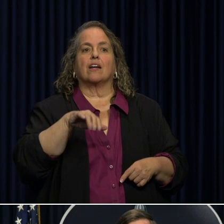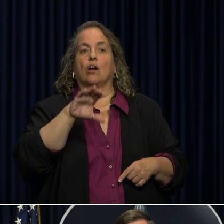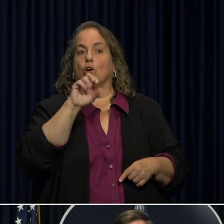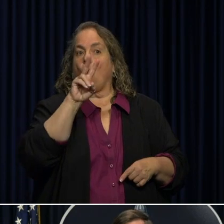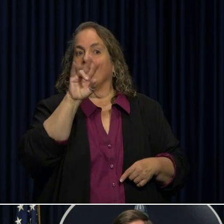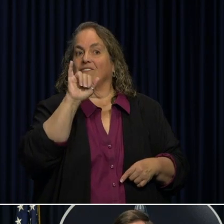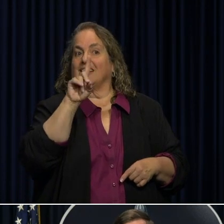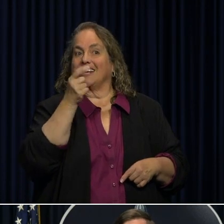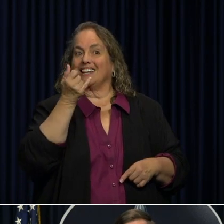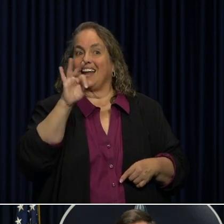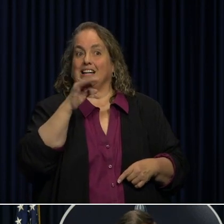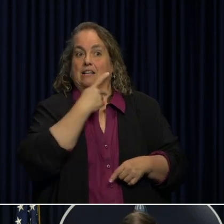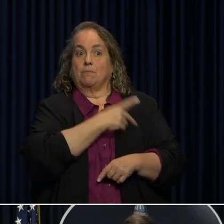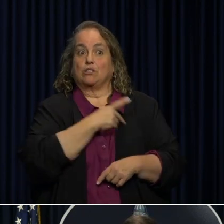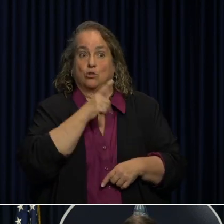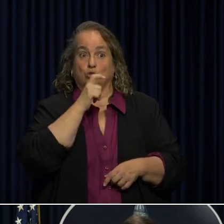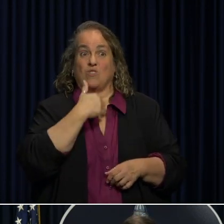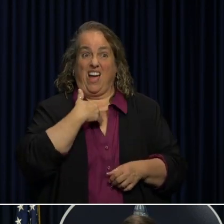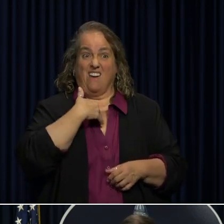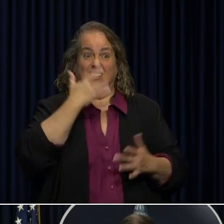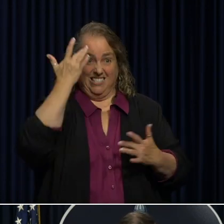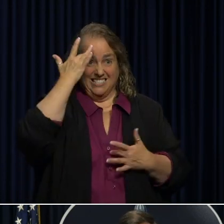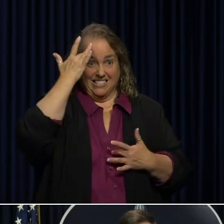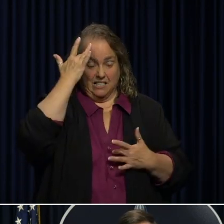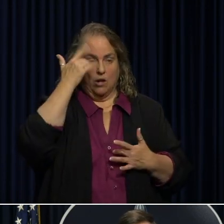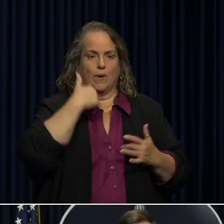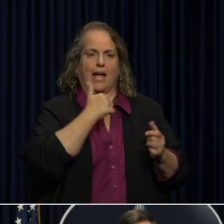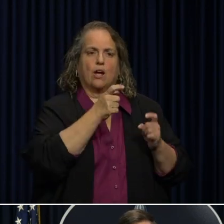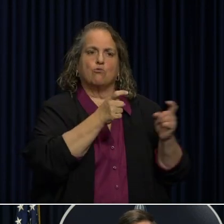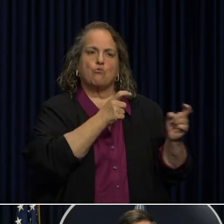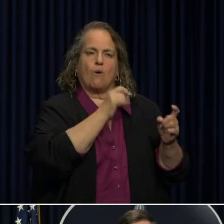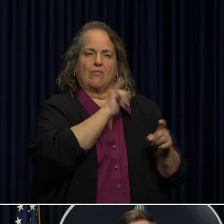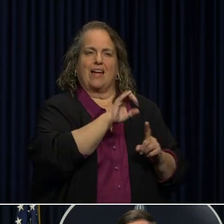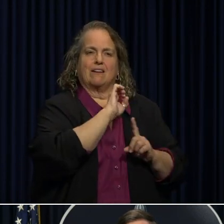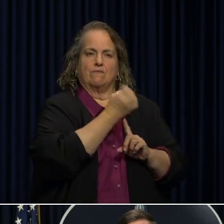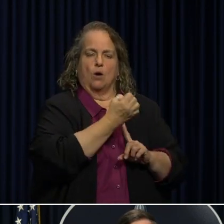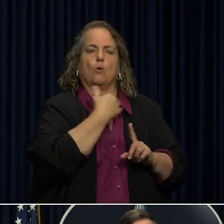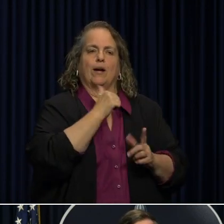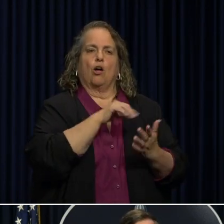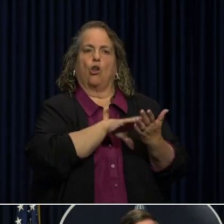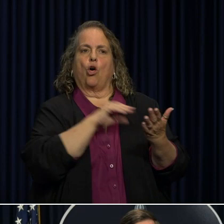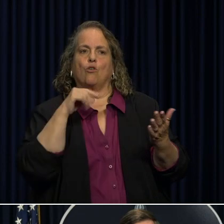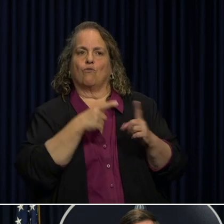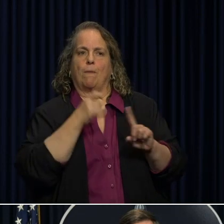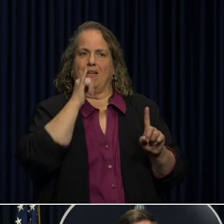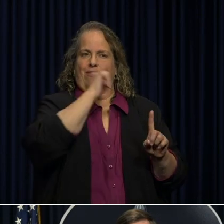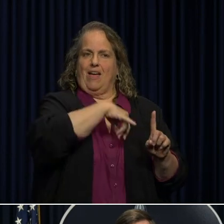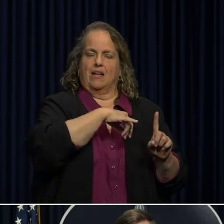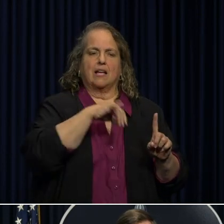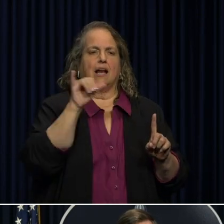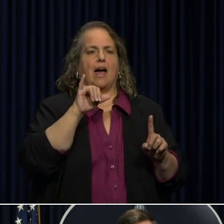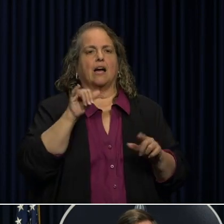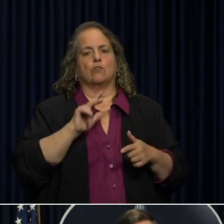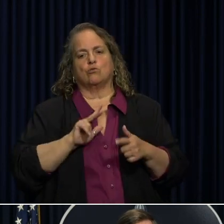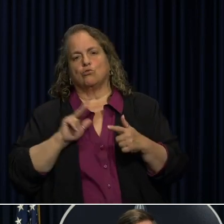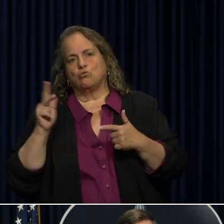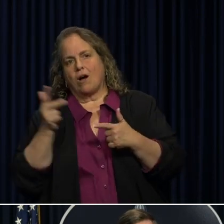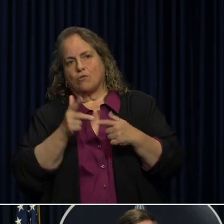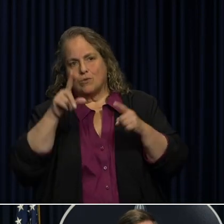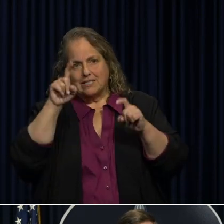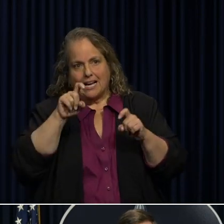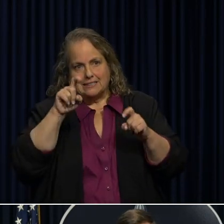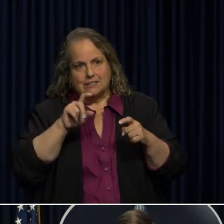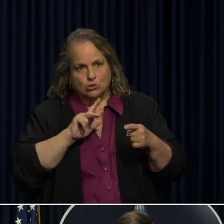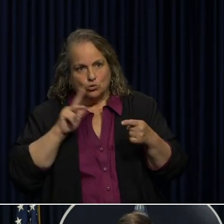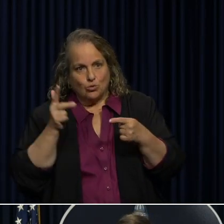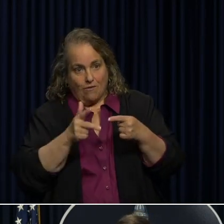a controlled environment that we can learn from. And like we've done everything, including our drive-through testing, having some proof